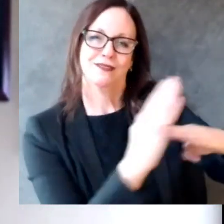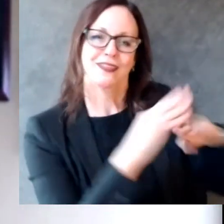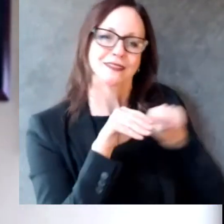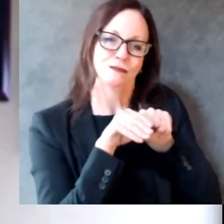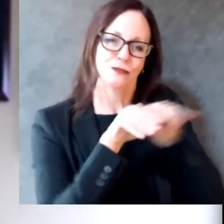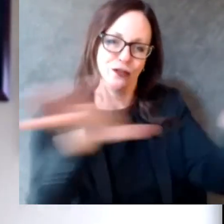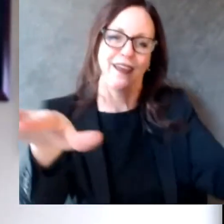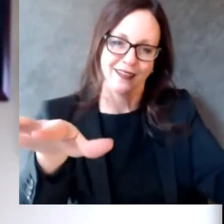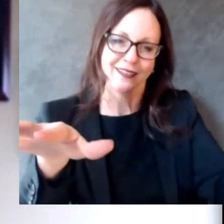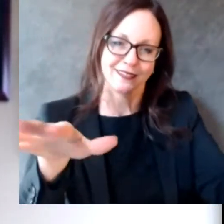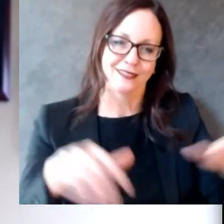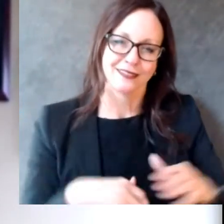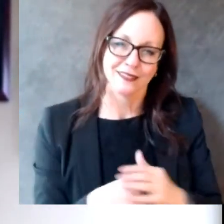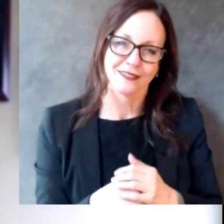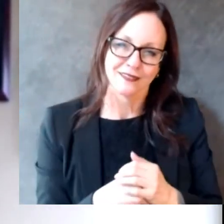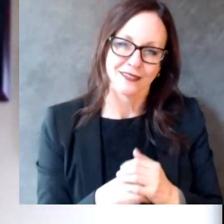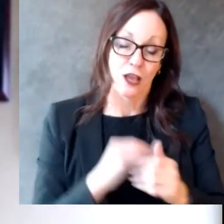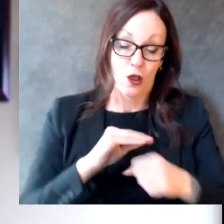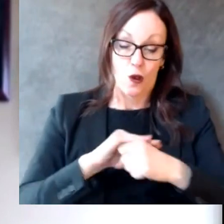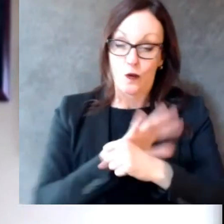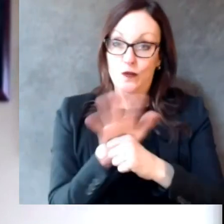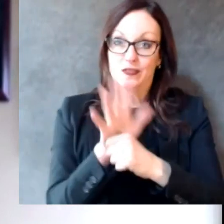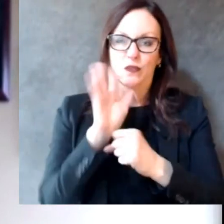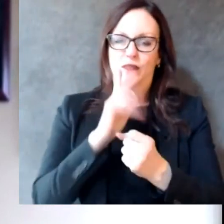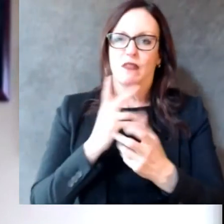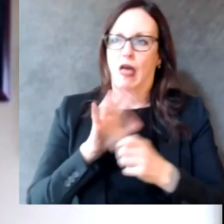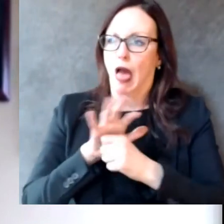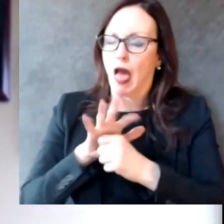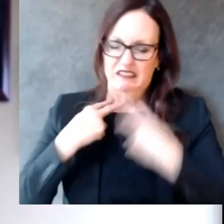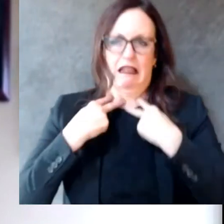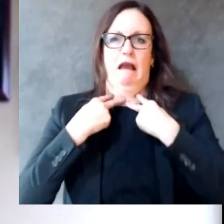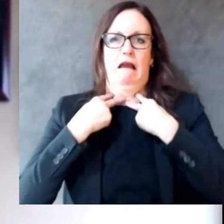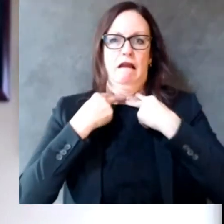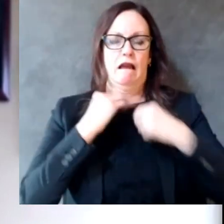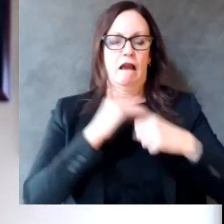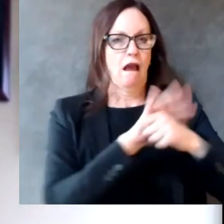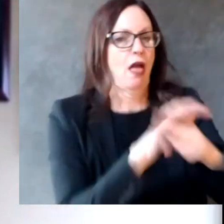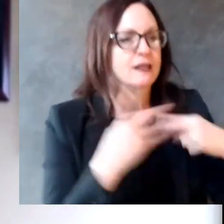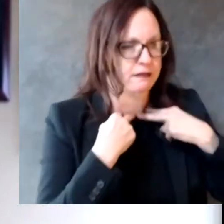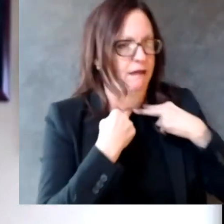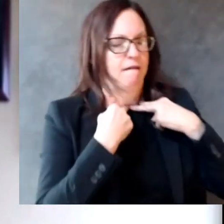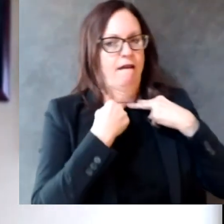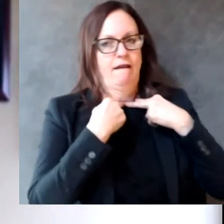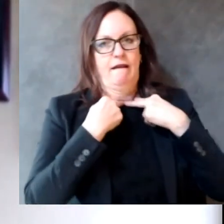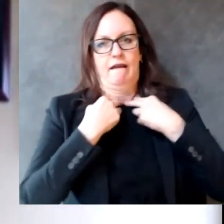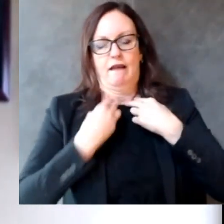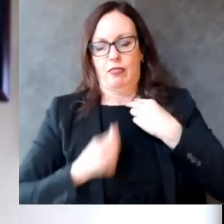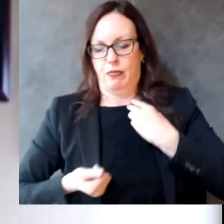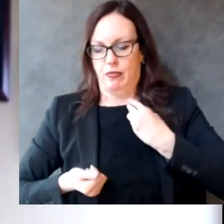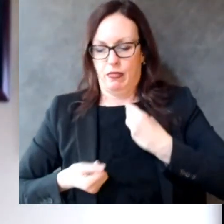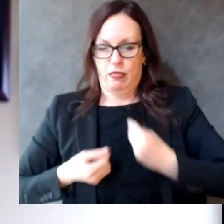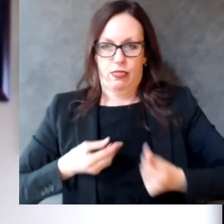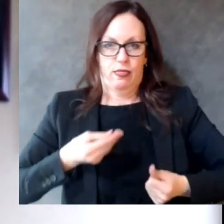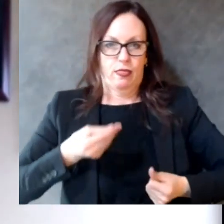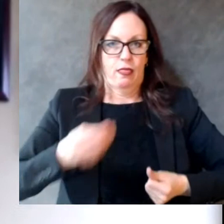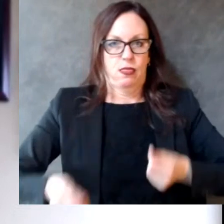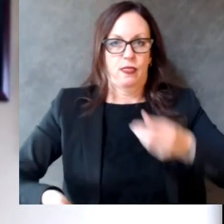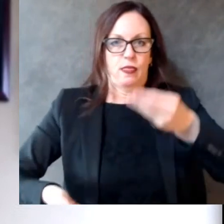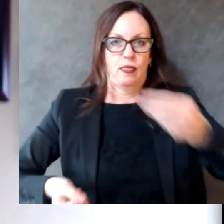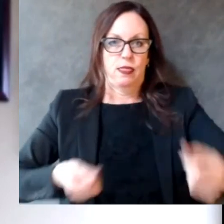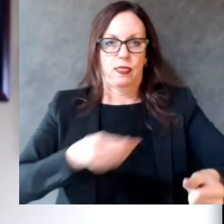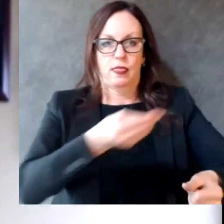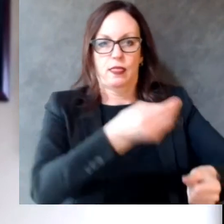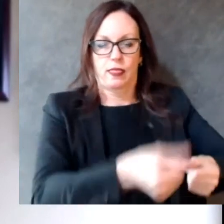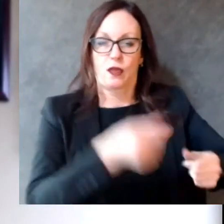Now, when I think about it in those terms, there's another important principle is that this concept of herd